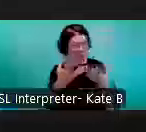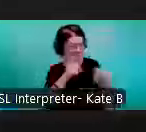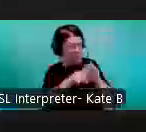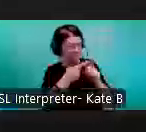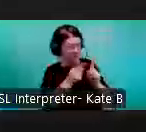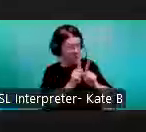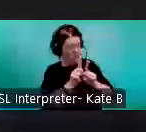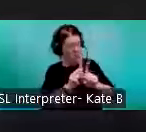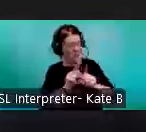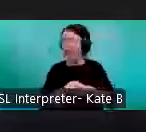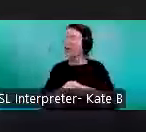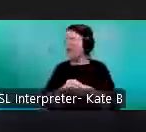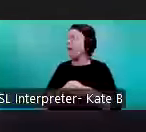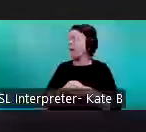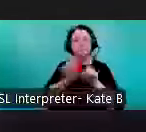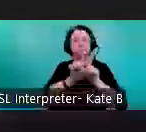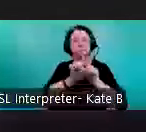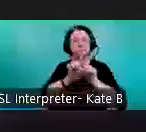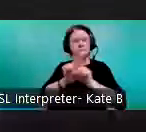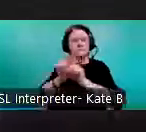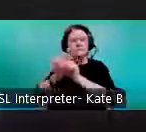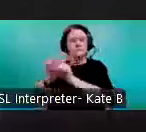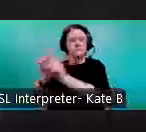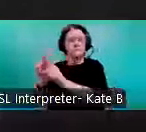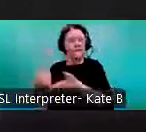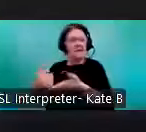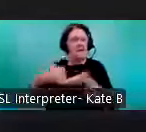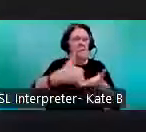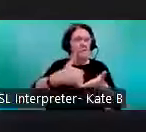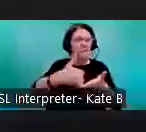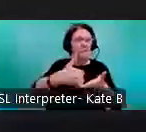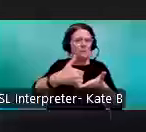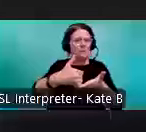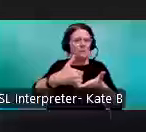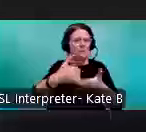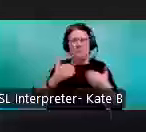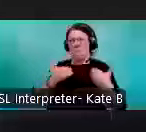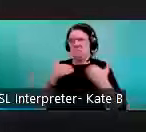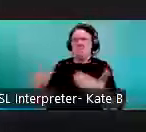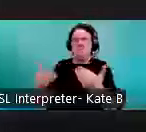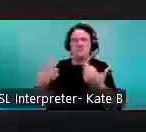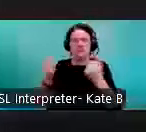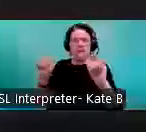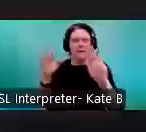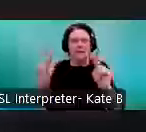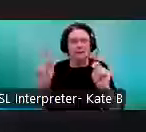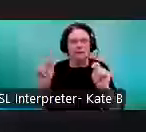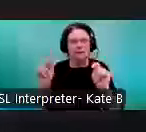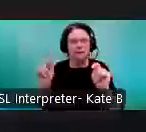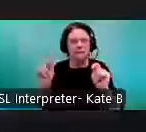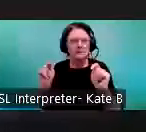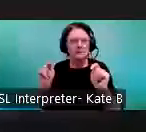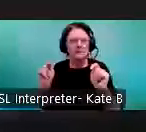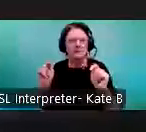Sometimes it's that first-time experience that just keeps people from taking that next step. So if somebody is